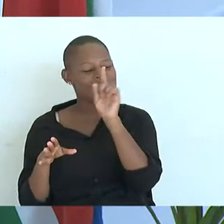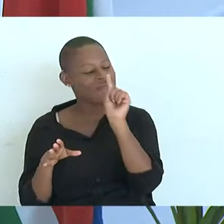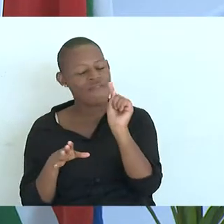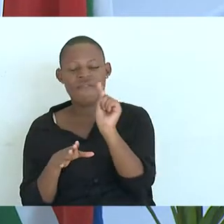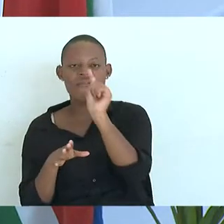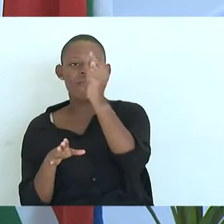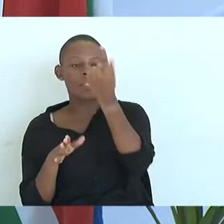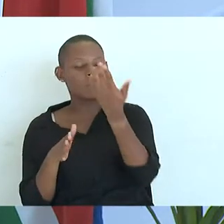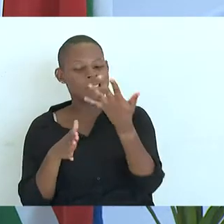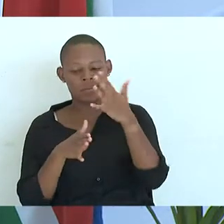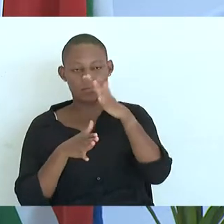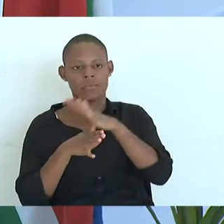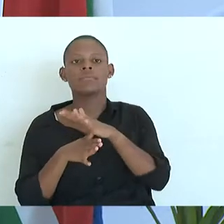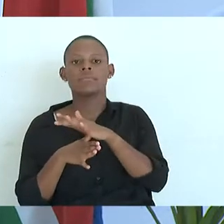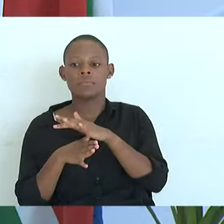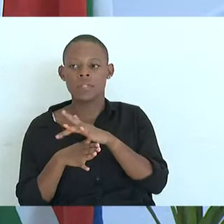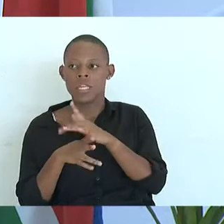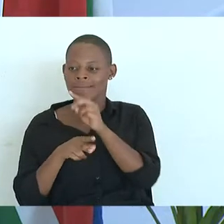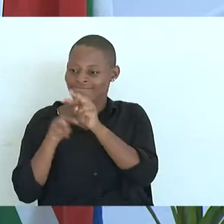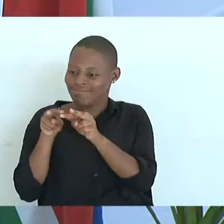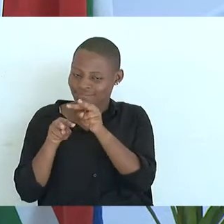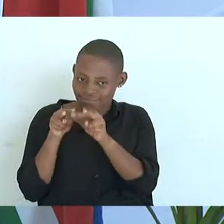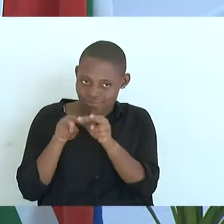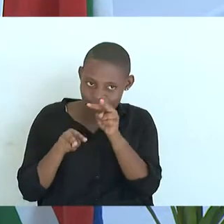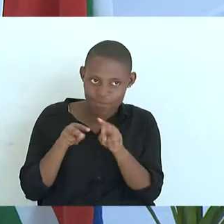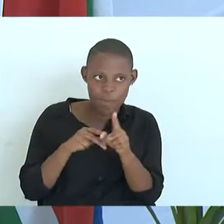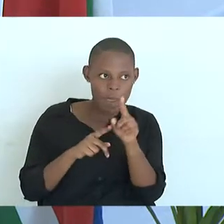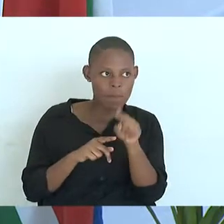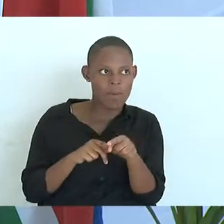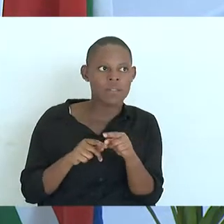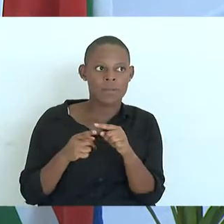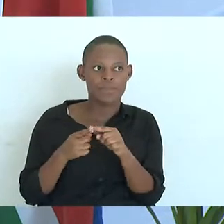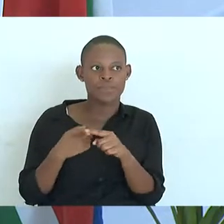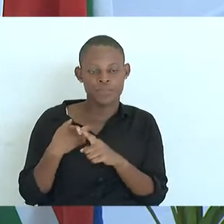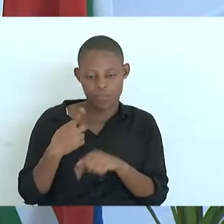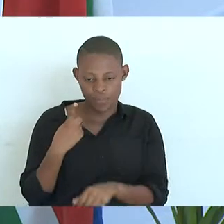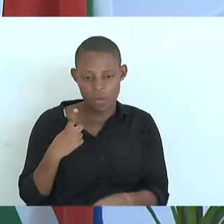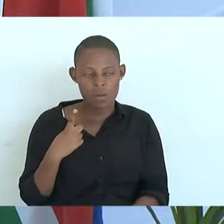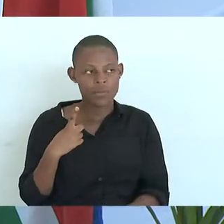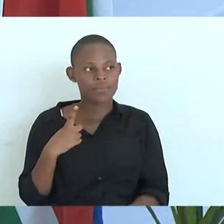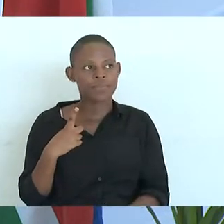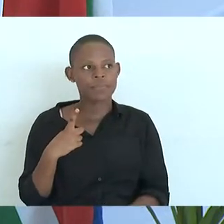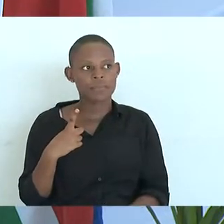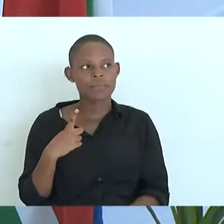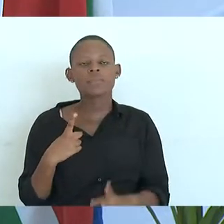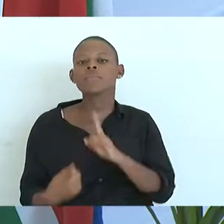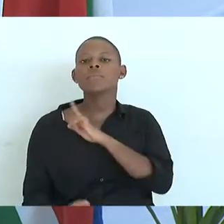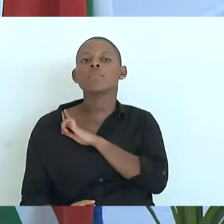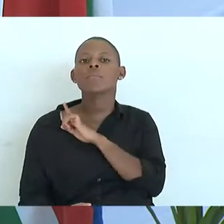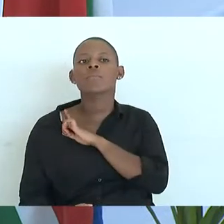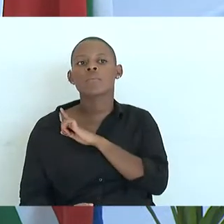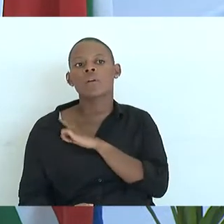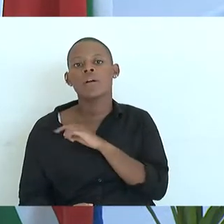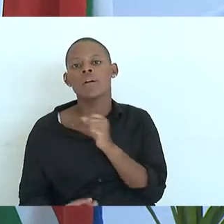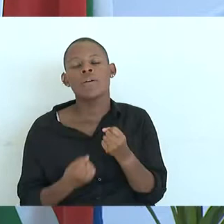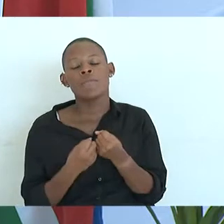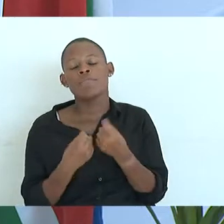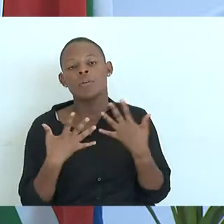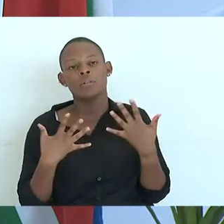Training and mentorship ibaluleke kakhulu. Ngoba abaningi abakhulumile